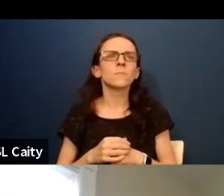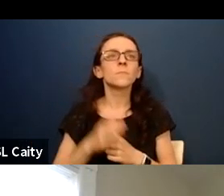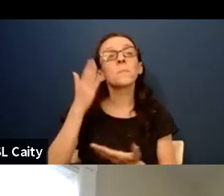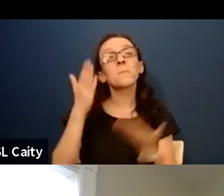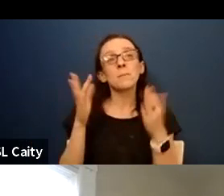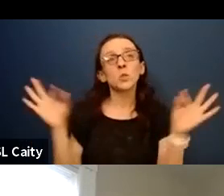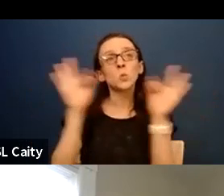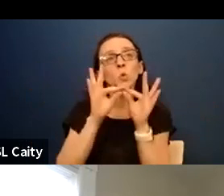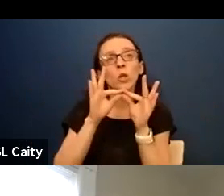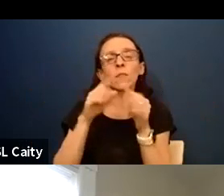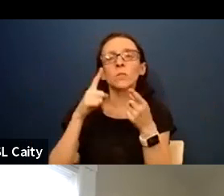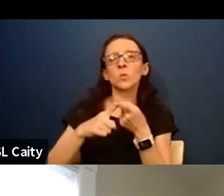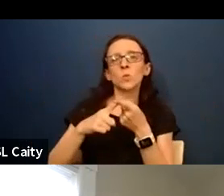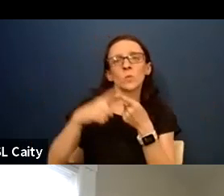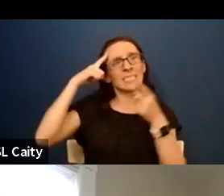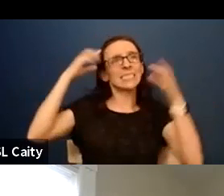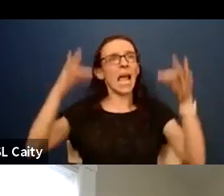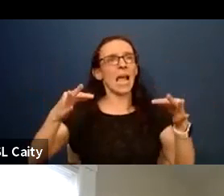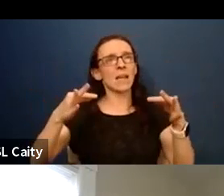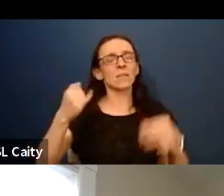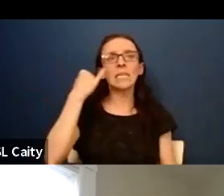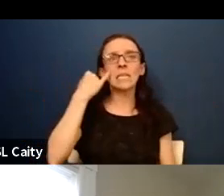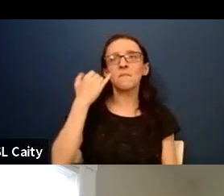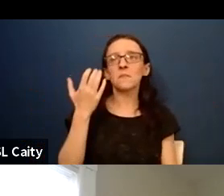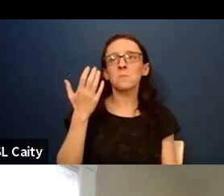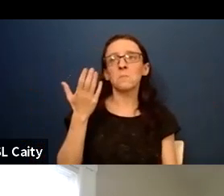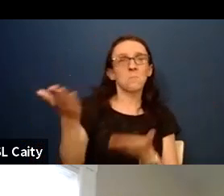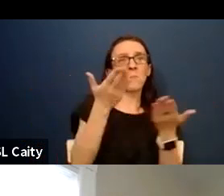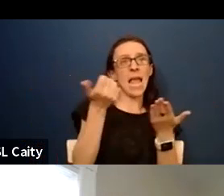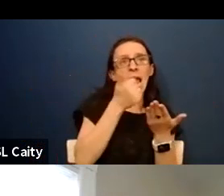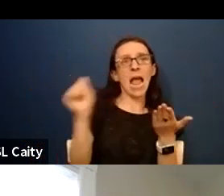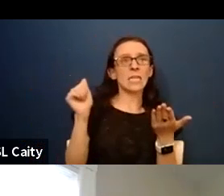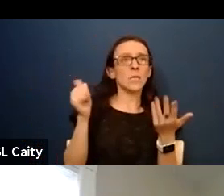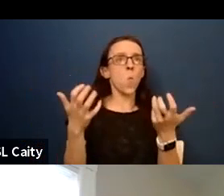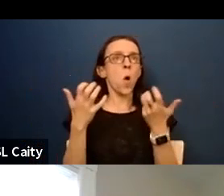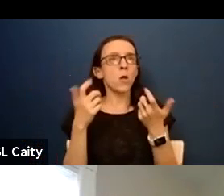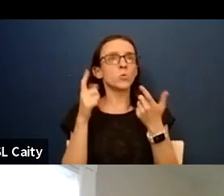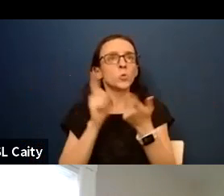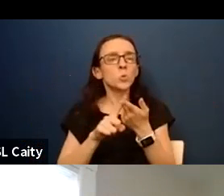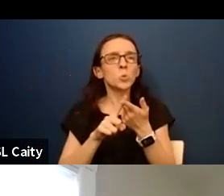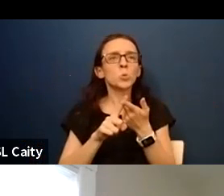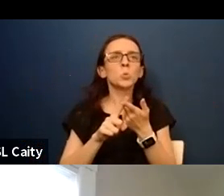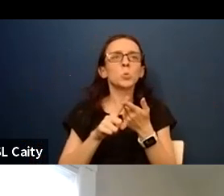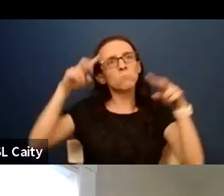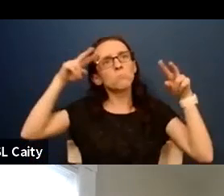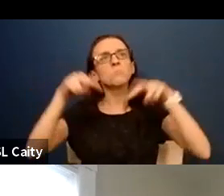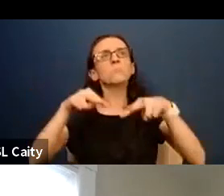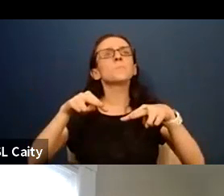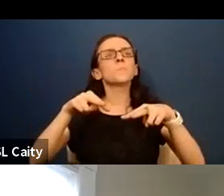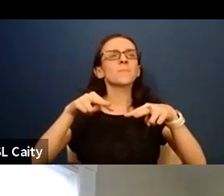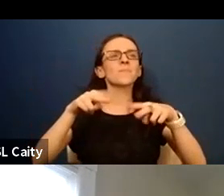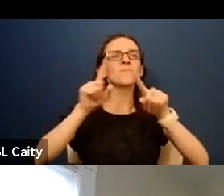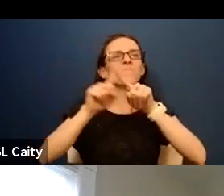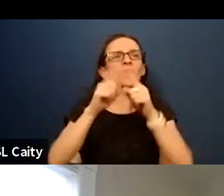determine whether there's any interest in looking at the components, and